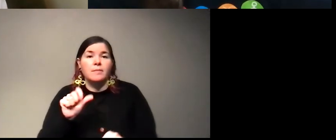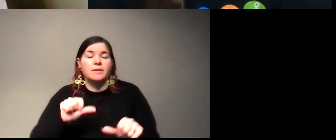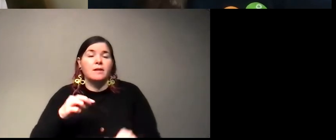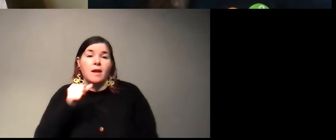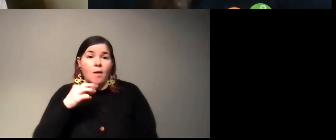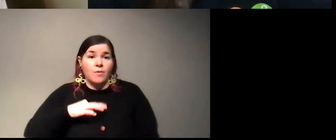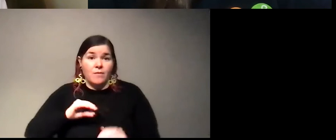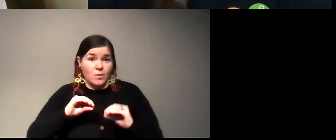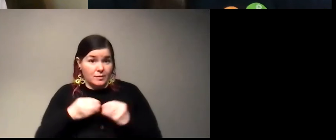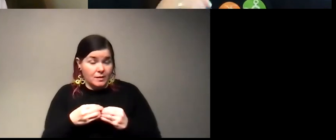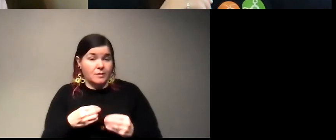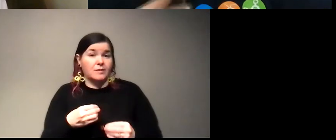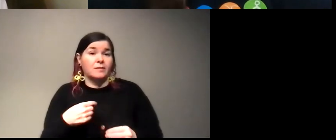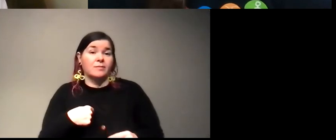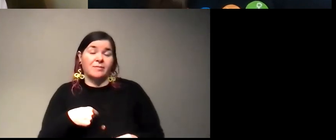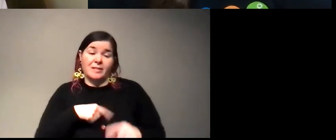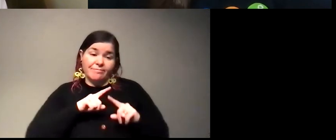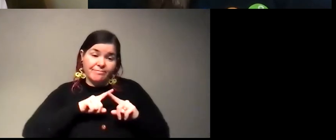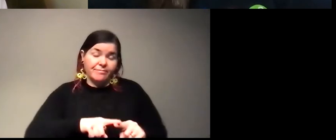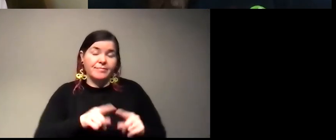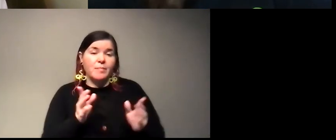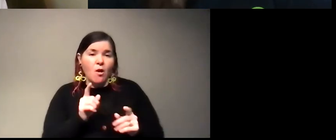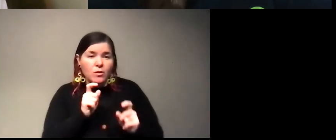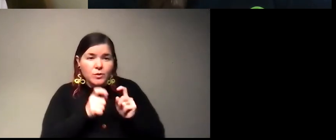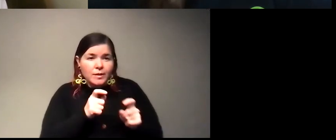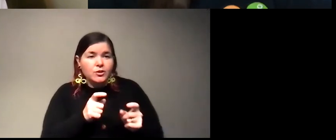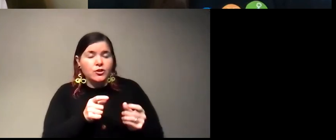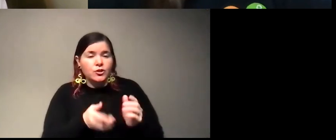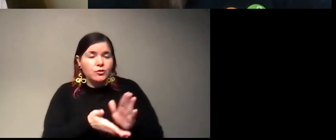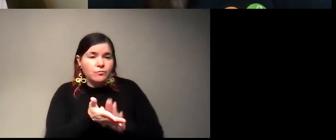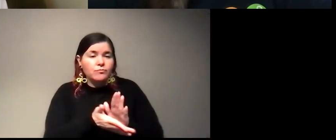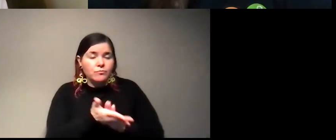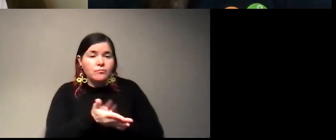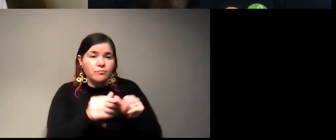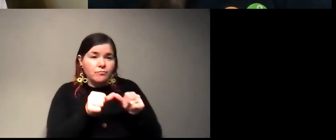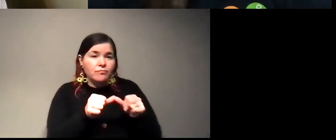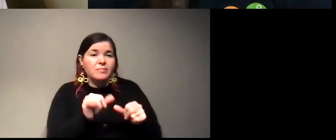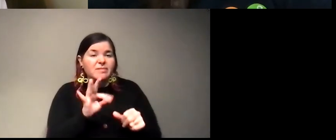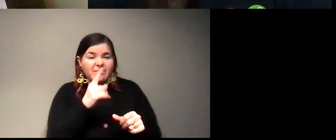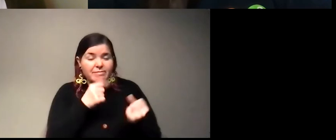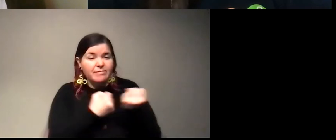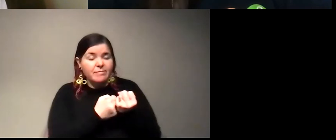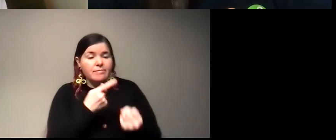nonprofit organization, and we rely on small donations to keep our ship afloat. If you can support us at